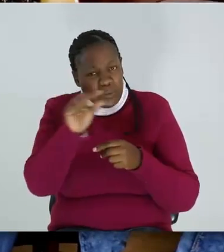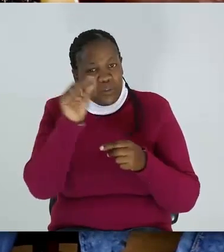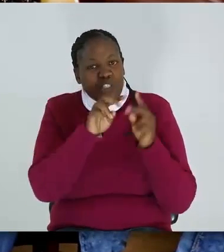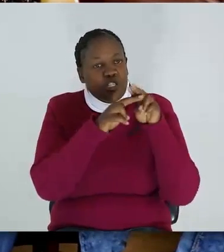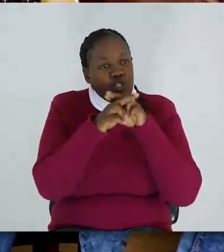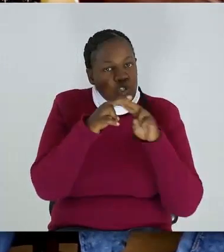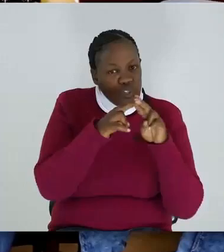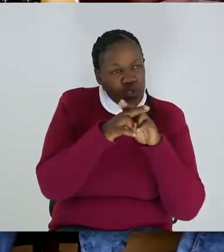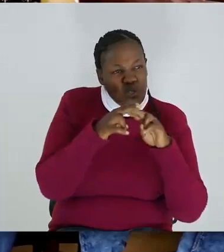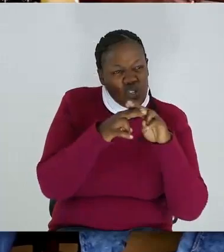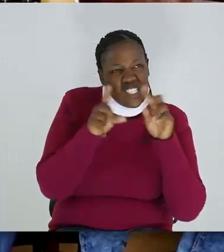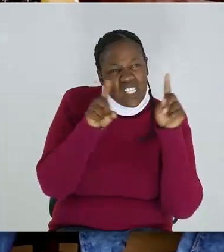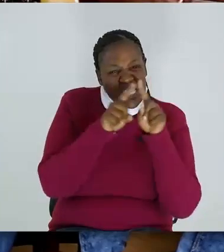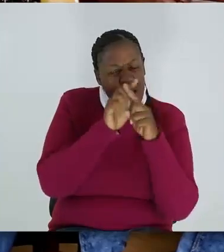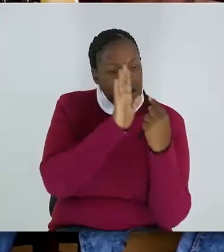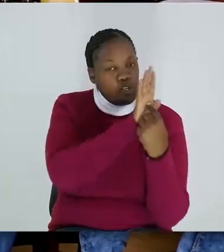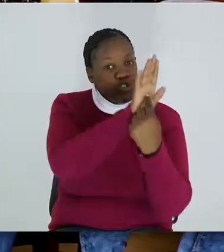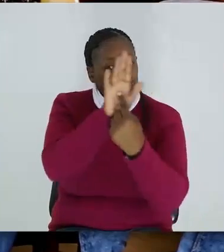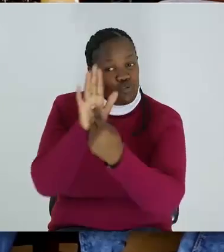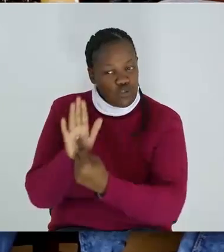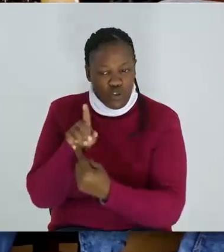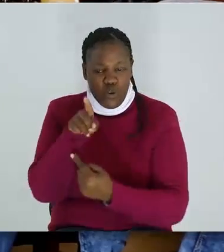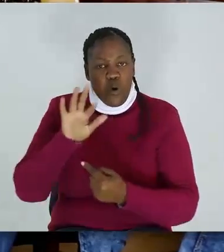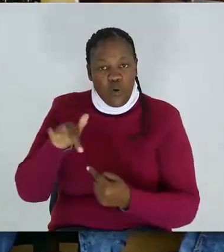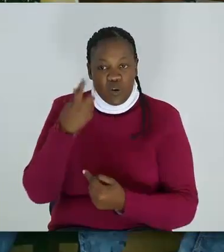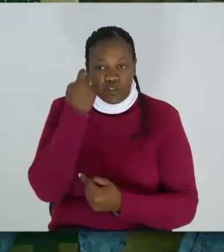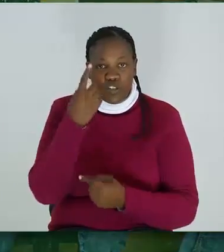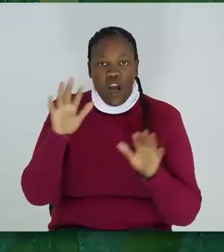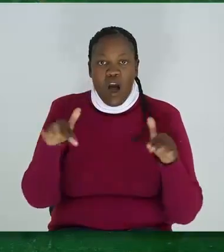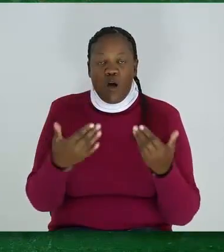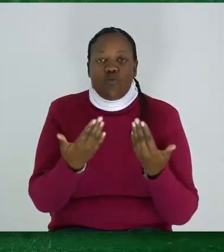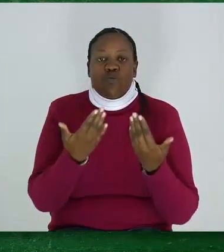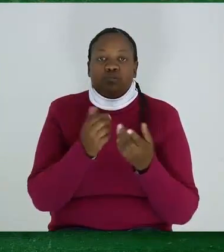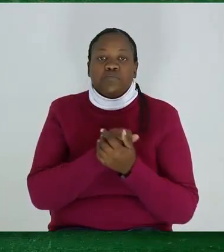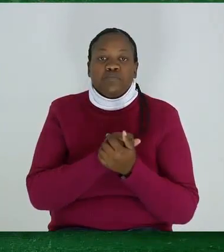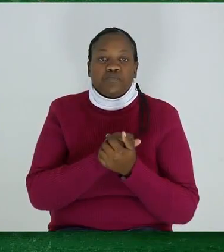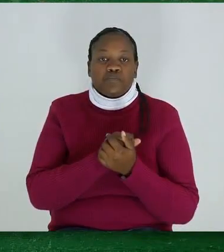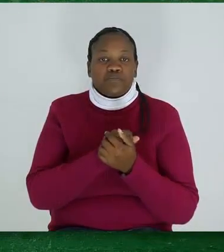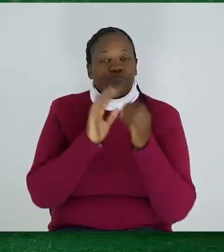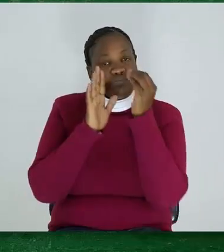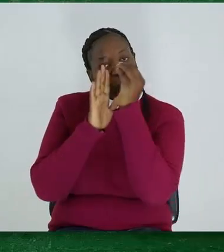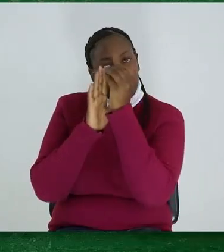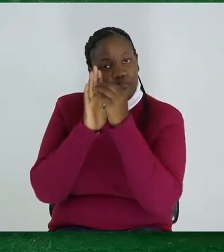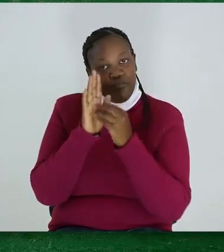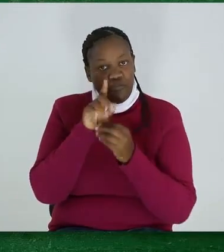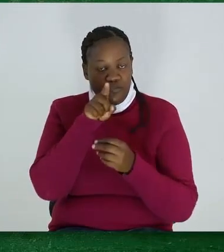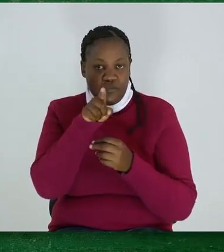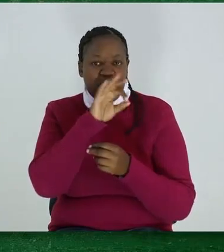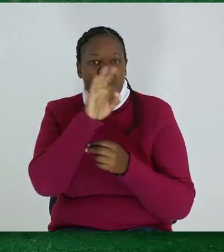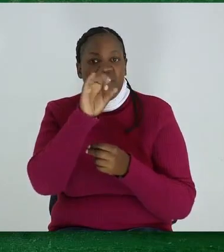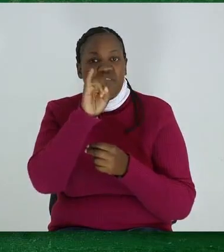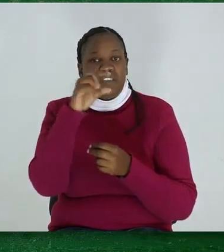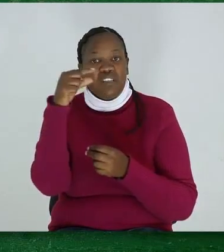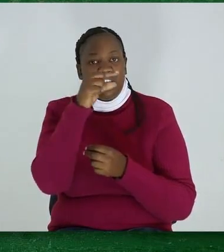pictures that writers use to paint us the images they want us to see. These kinds of pictures are